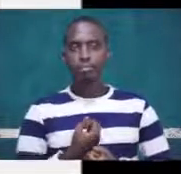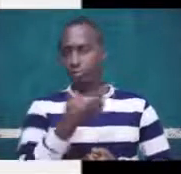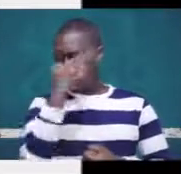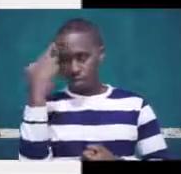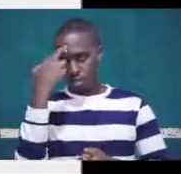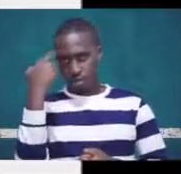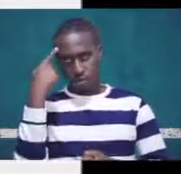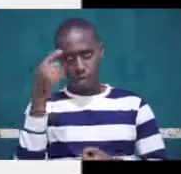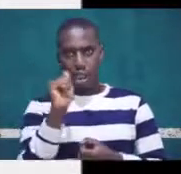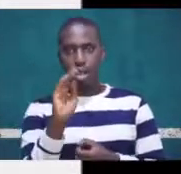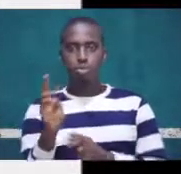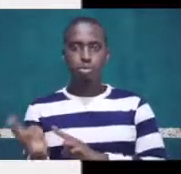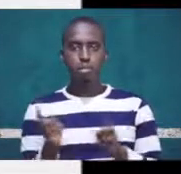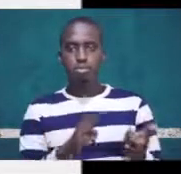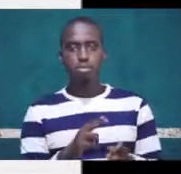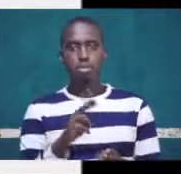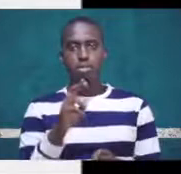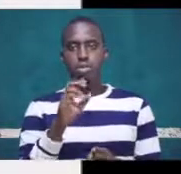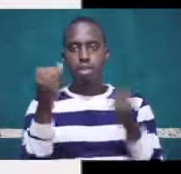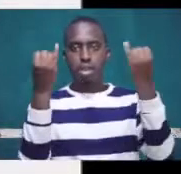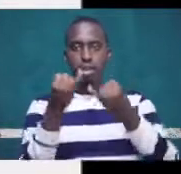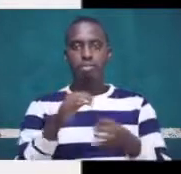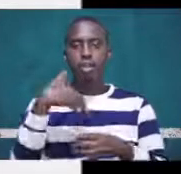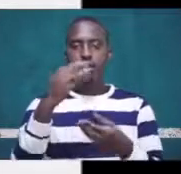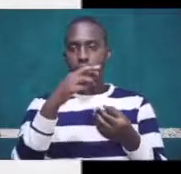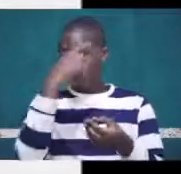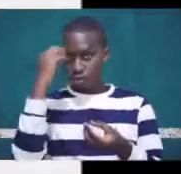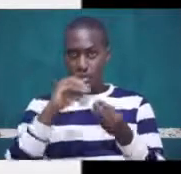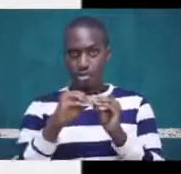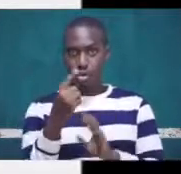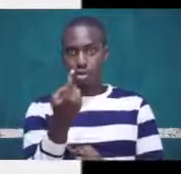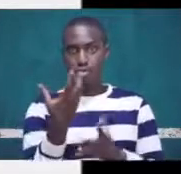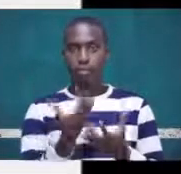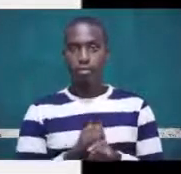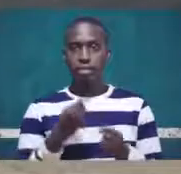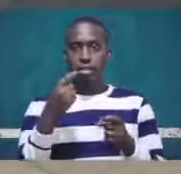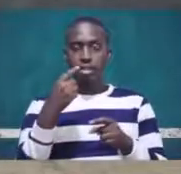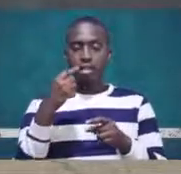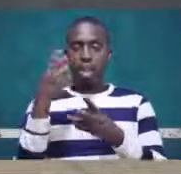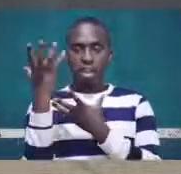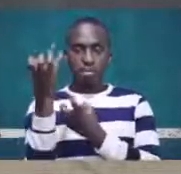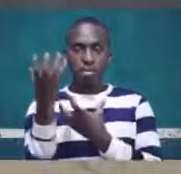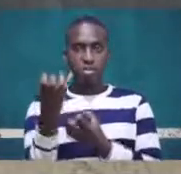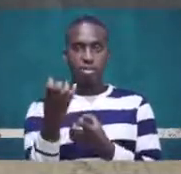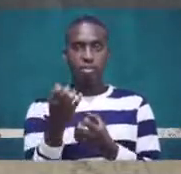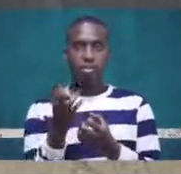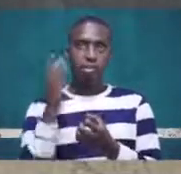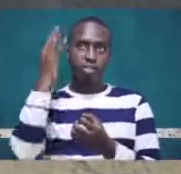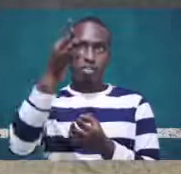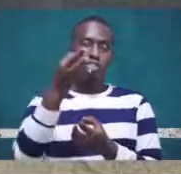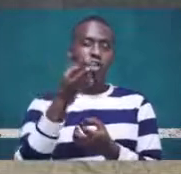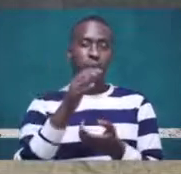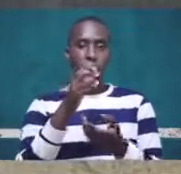reasons for abnormal demand curves. And reason number 1, we have what you call expectation of future price